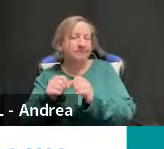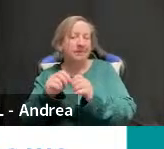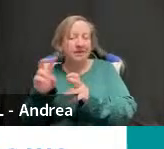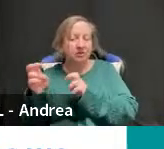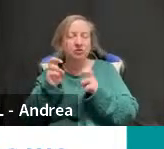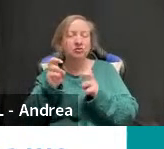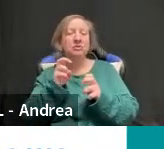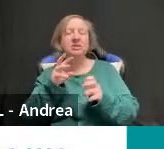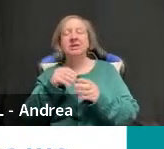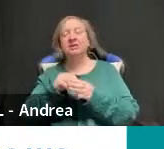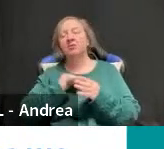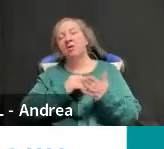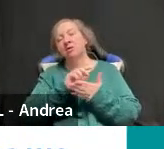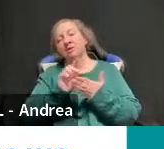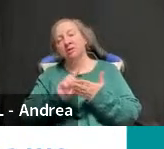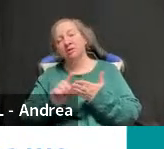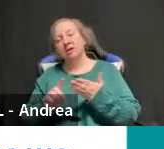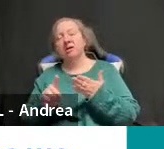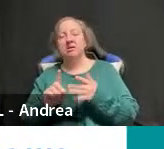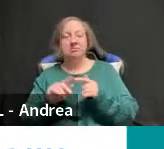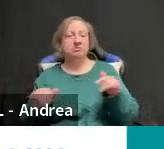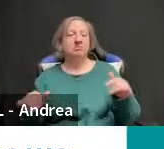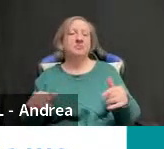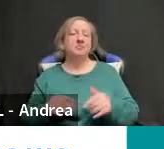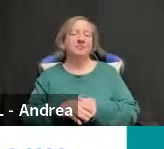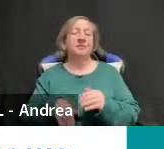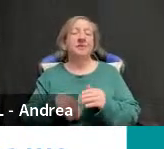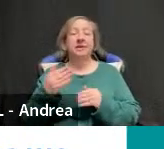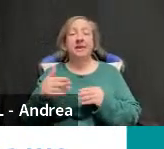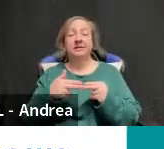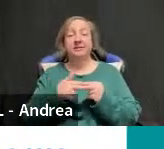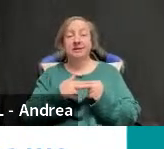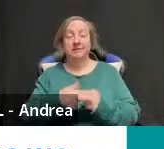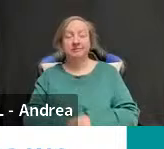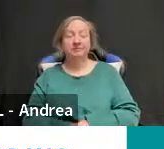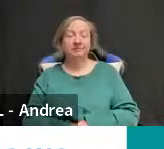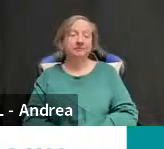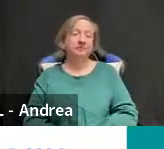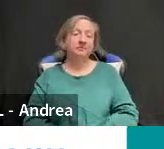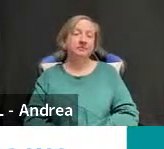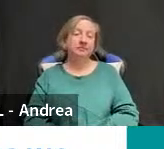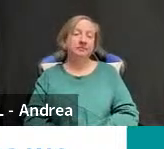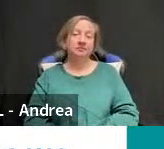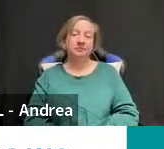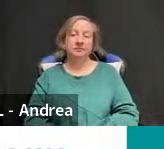our design and analysis. Next slide, please.